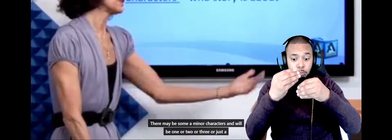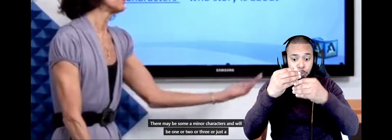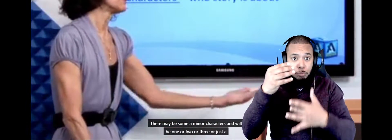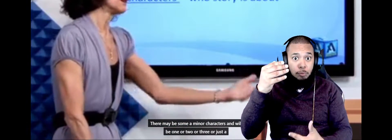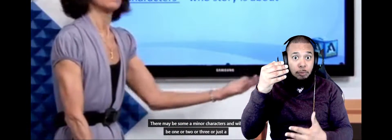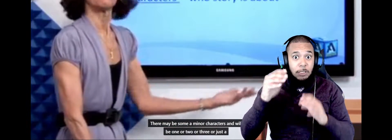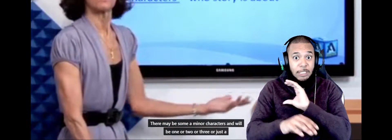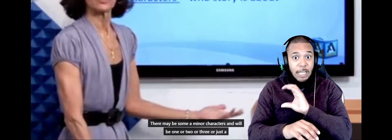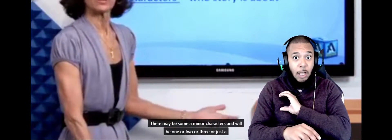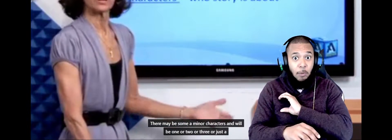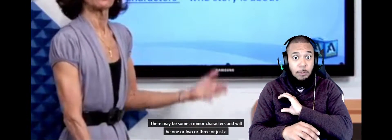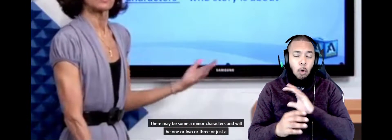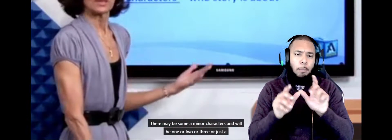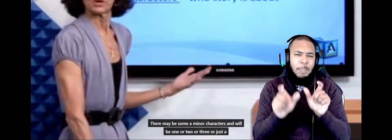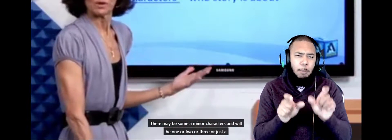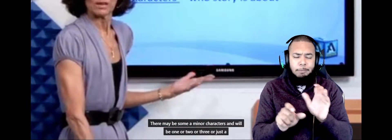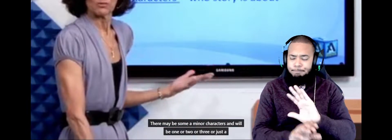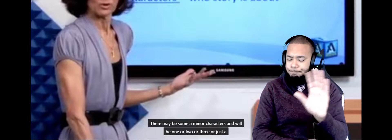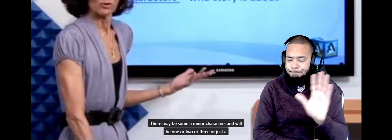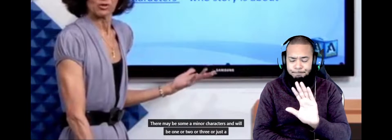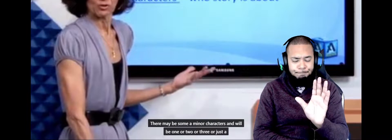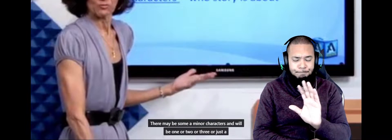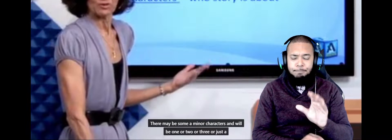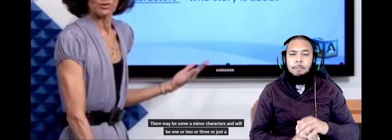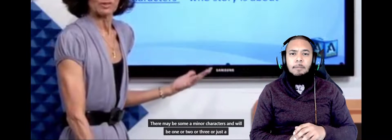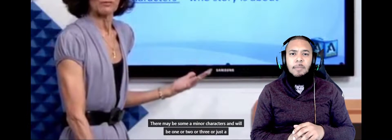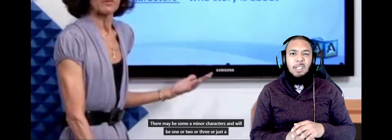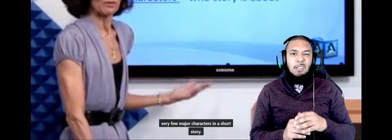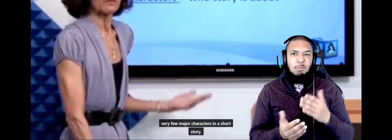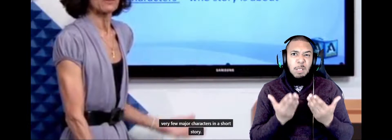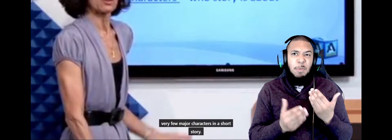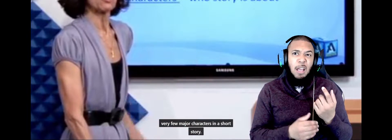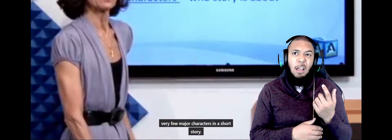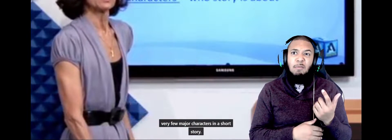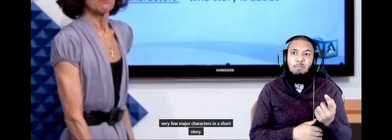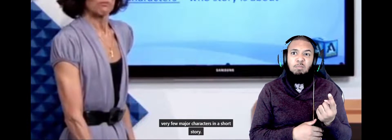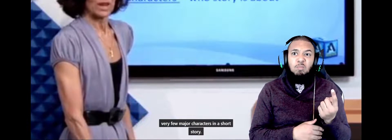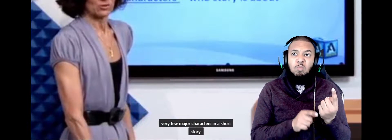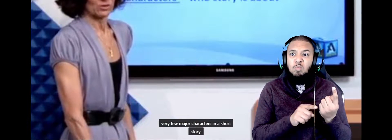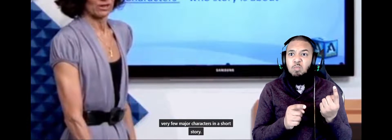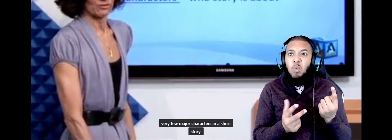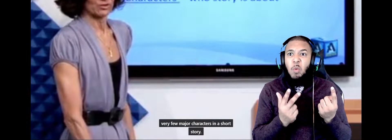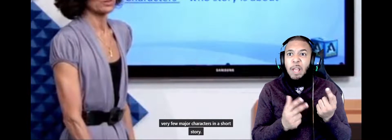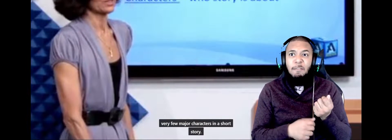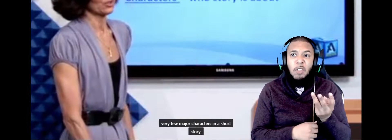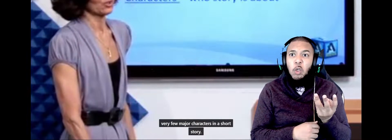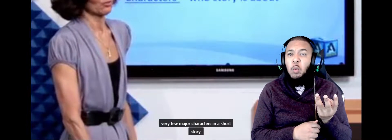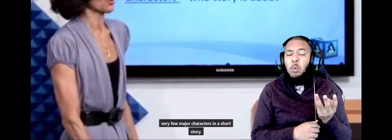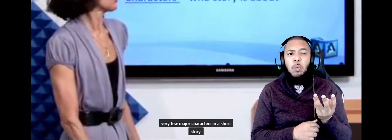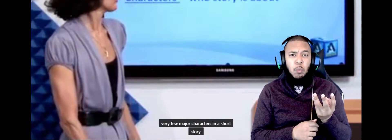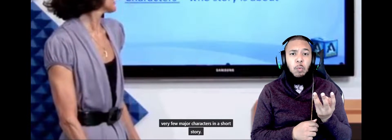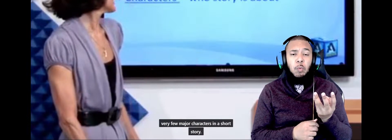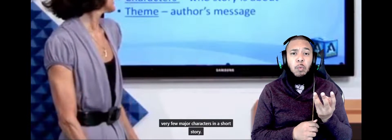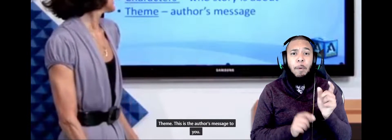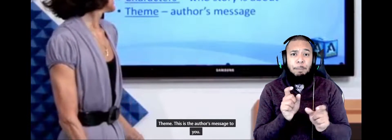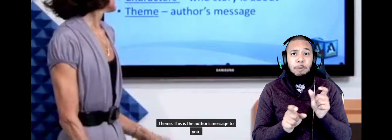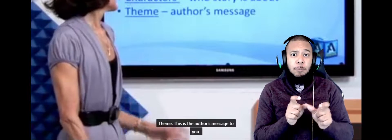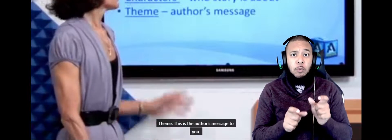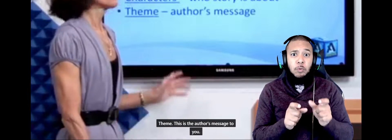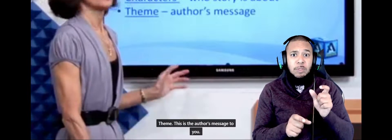may be some minor characters, and there'll be one or two or three or just a very few major characters in a short